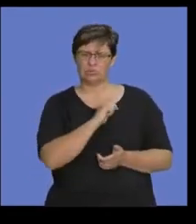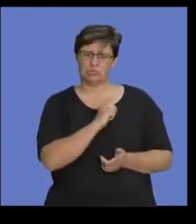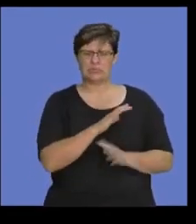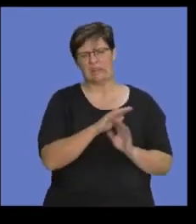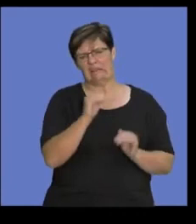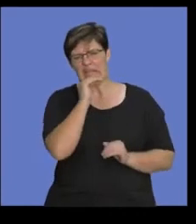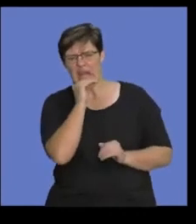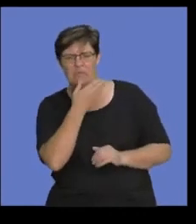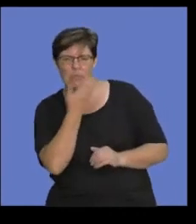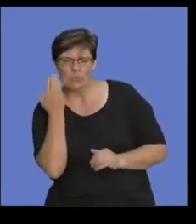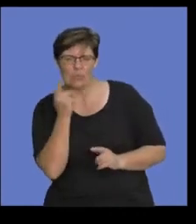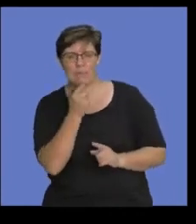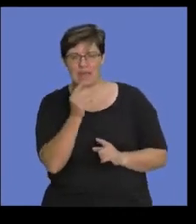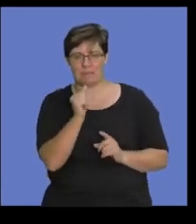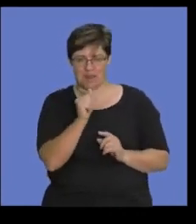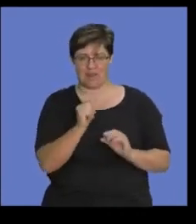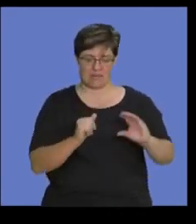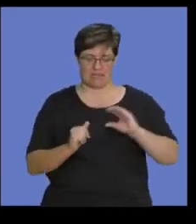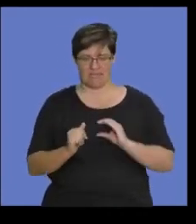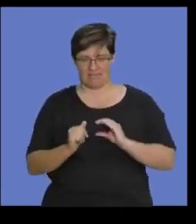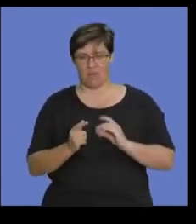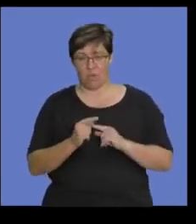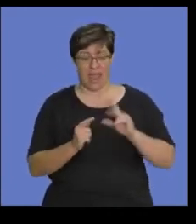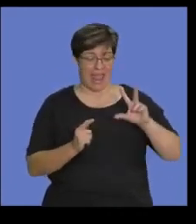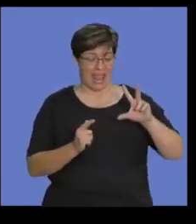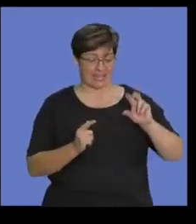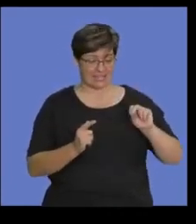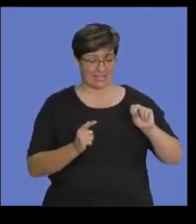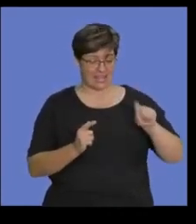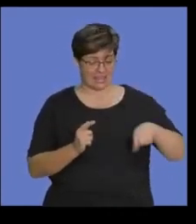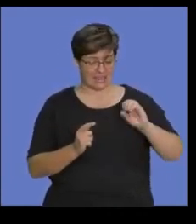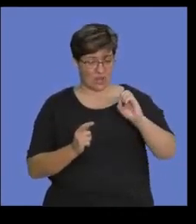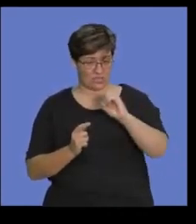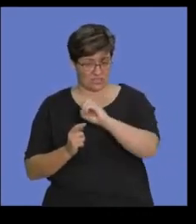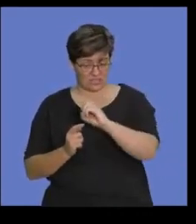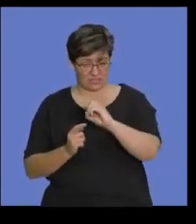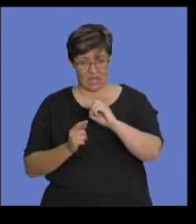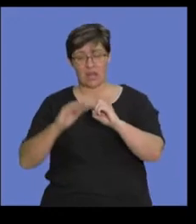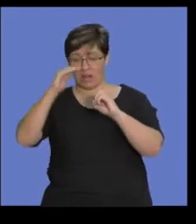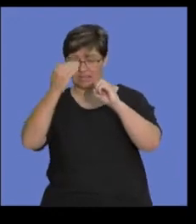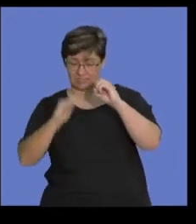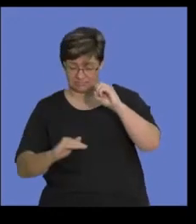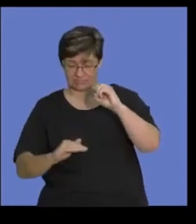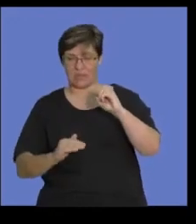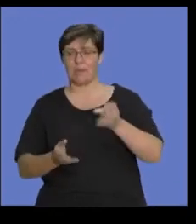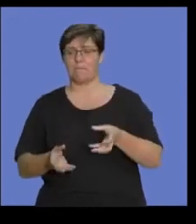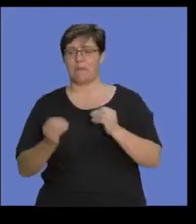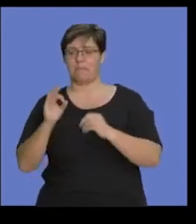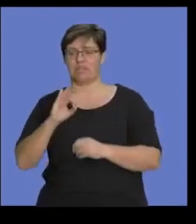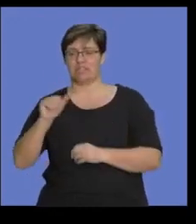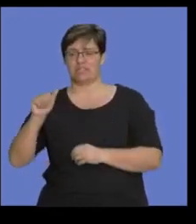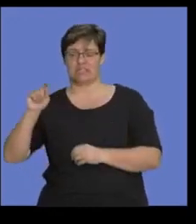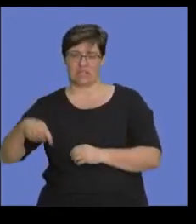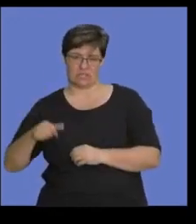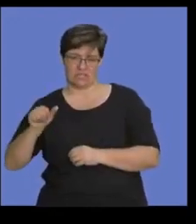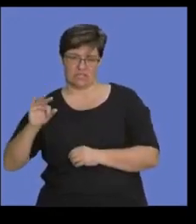really enough, but that will be the money they will get, and then maybe they will need to top it up to get a better equipment at